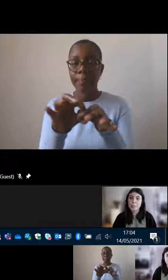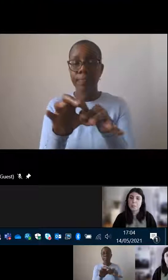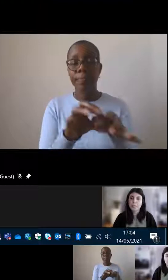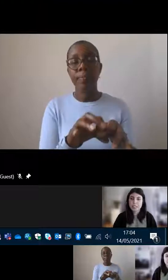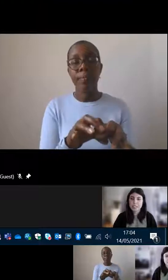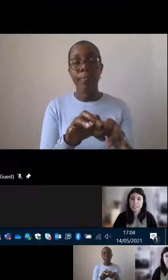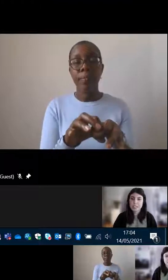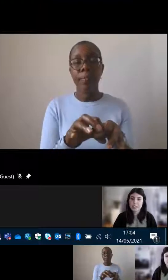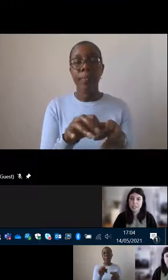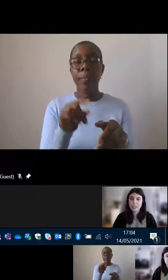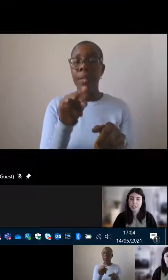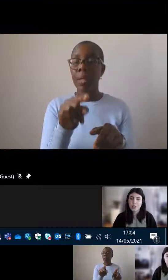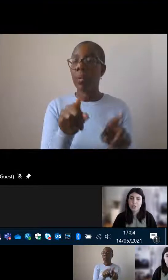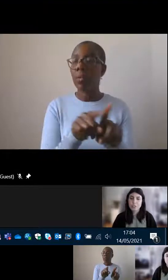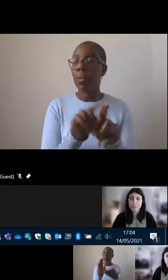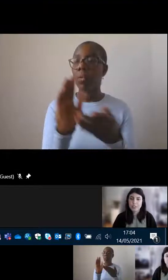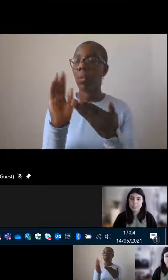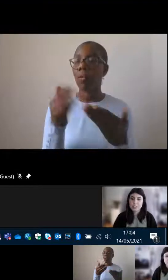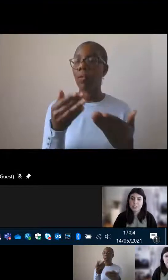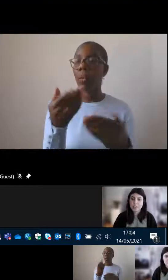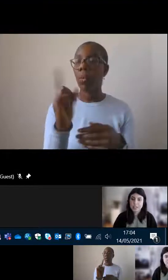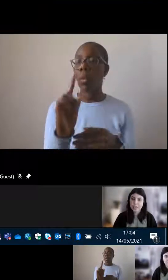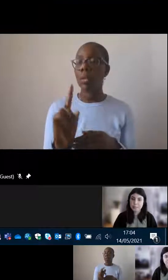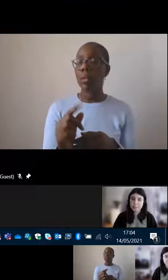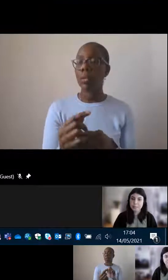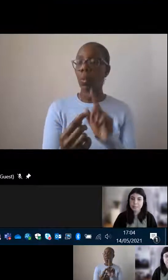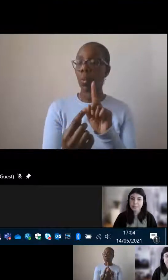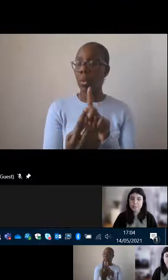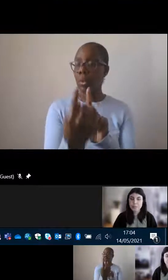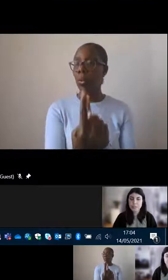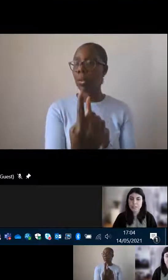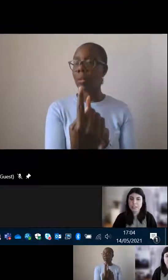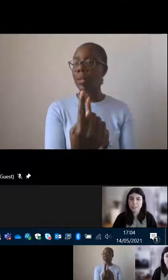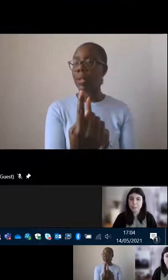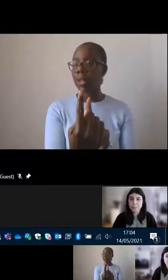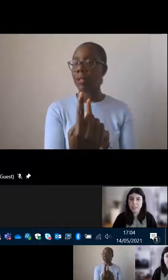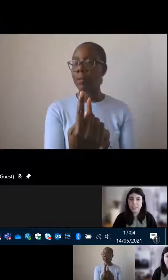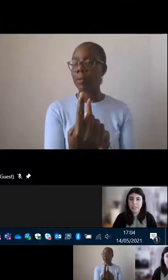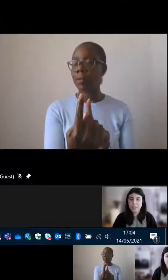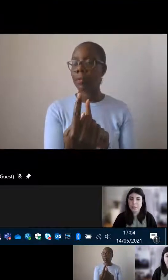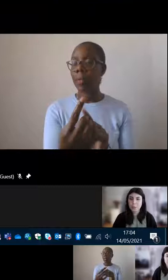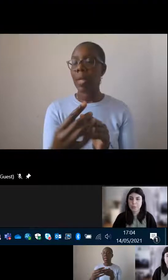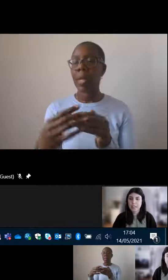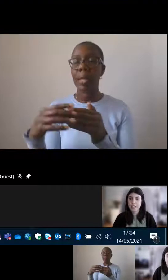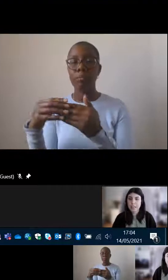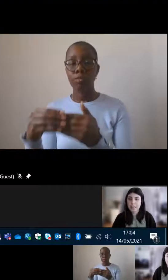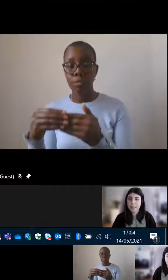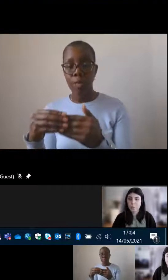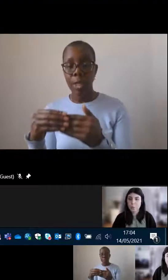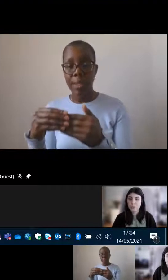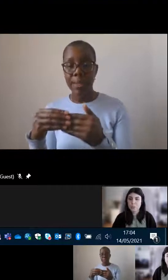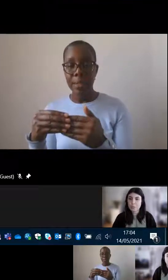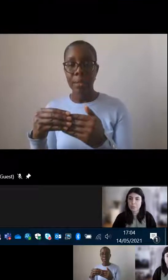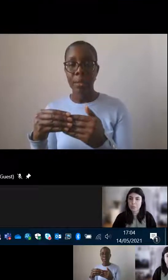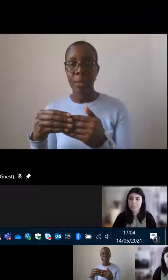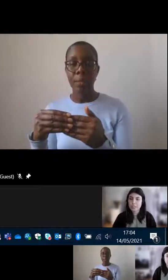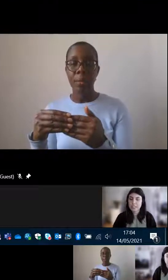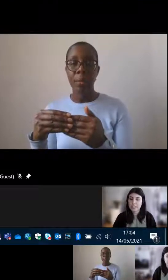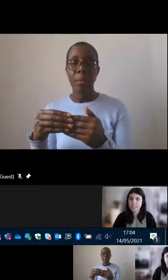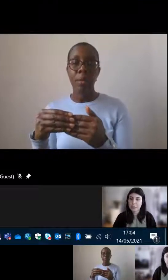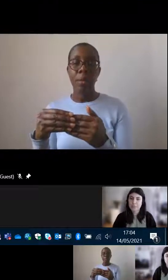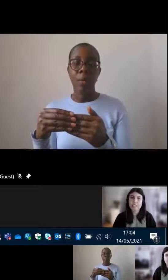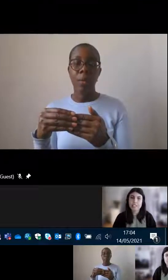one-to-one befriending with a trained volunteer, which I think is brilliant. So you will get a